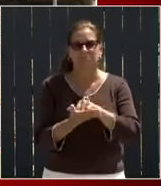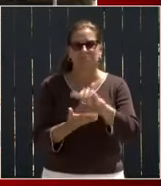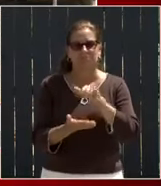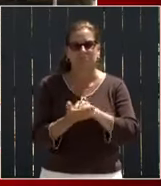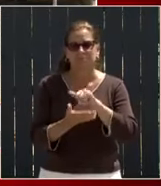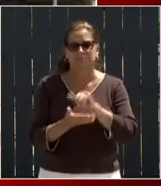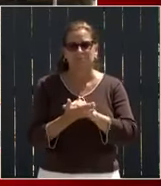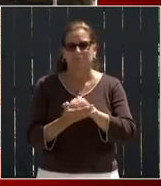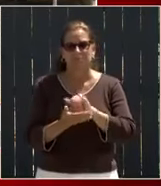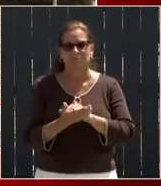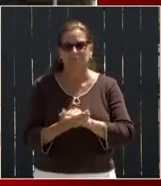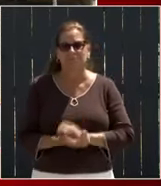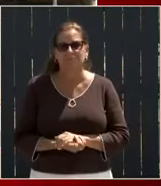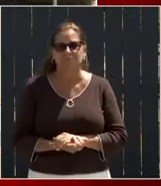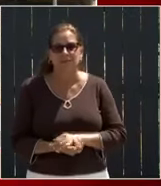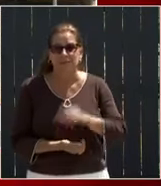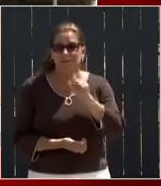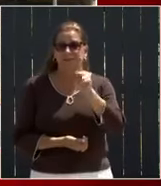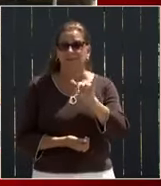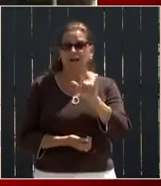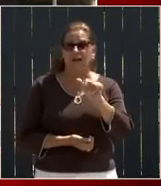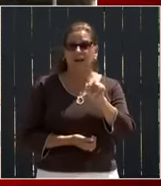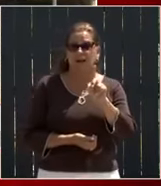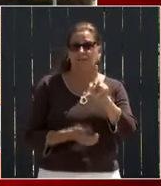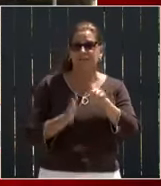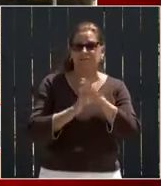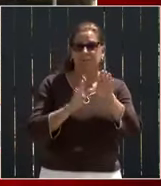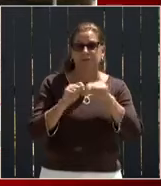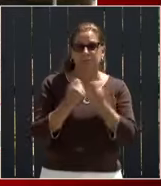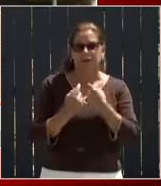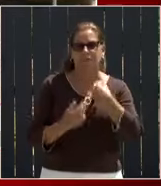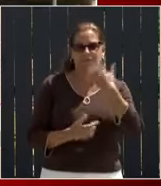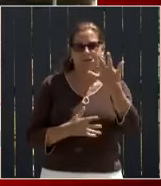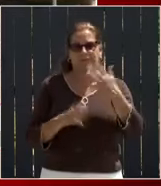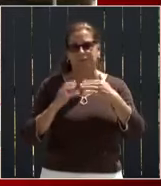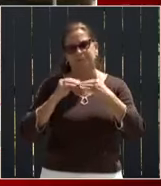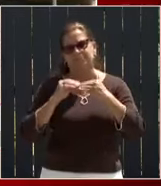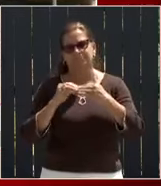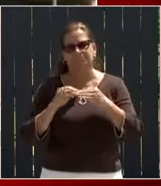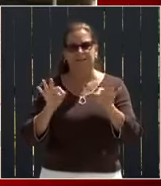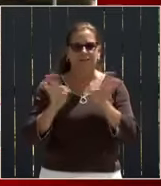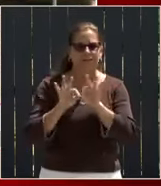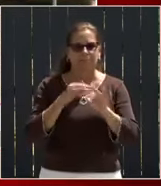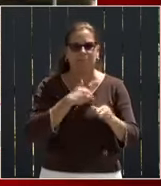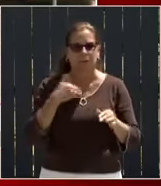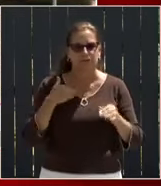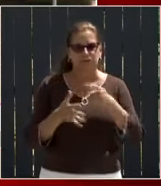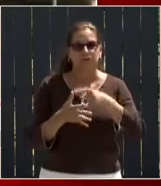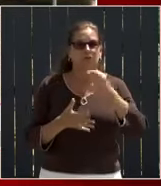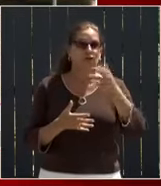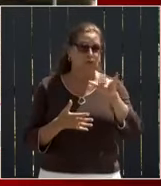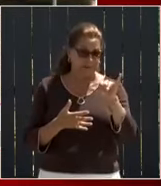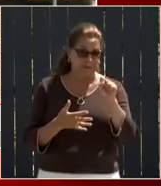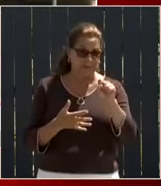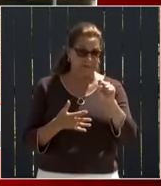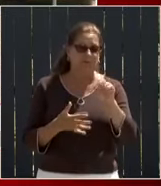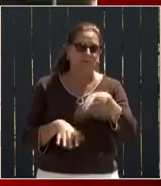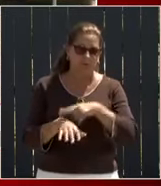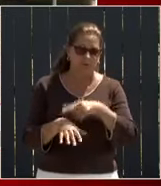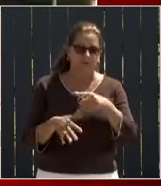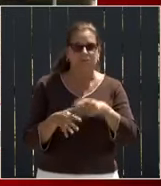made up of 5 members, my firm Rappaport, which brings retail expertise to the project, W.C. Smith, the